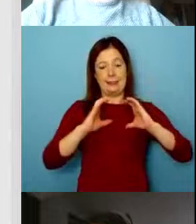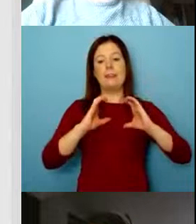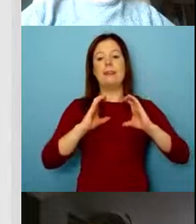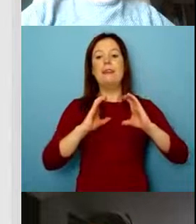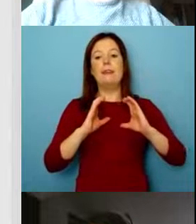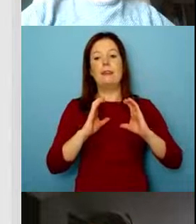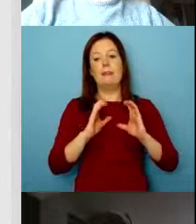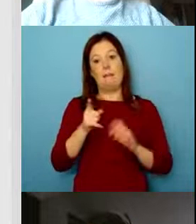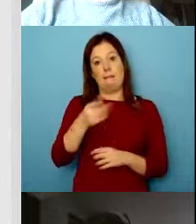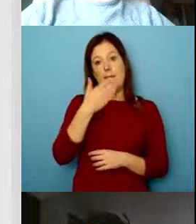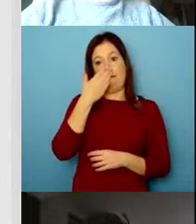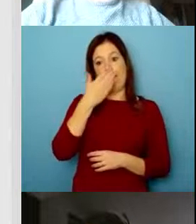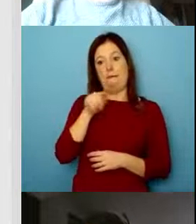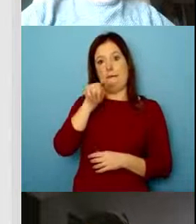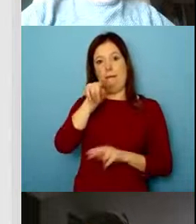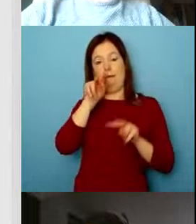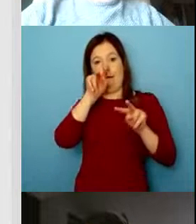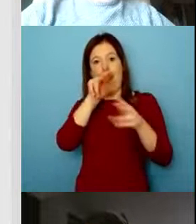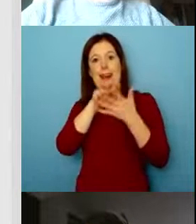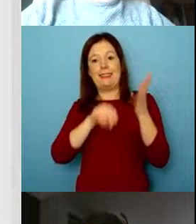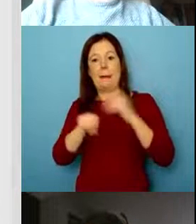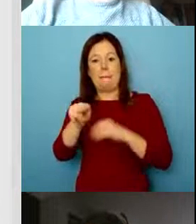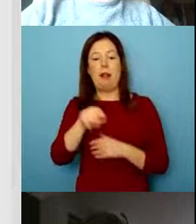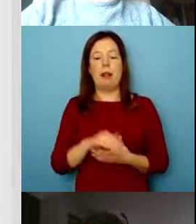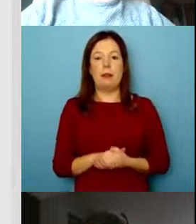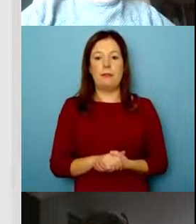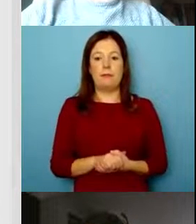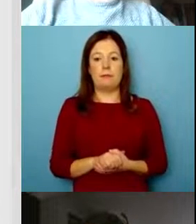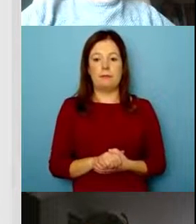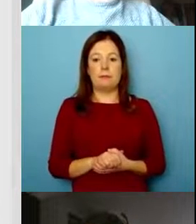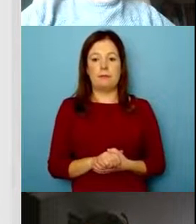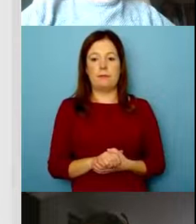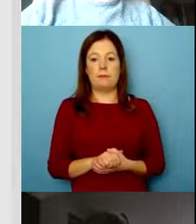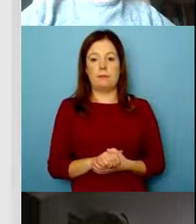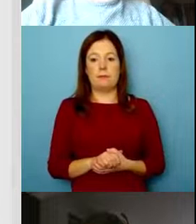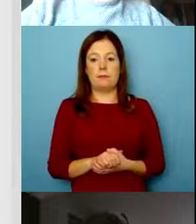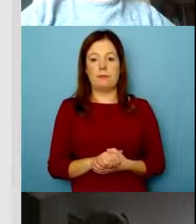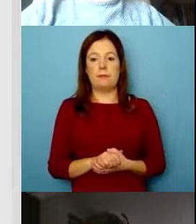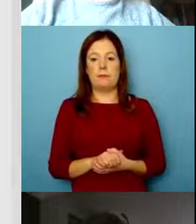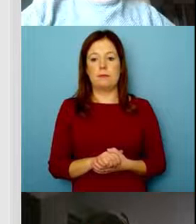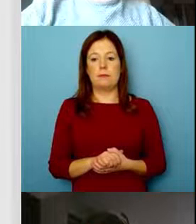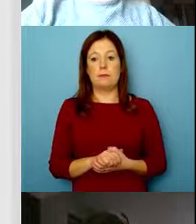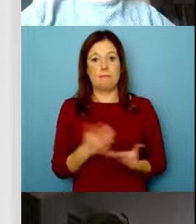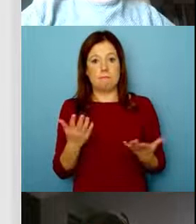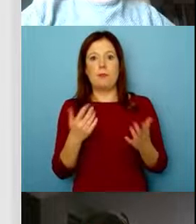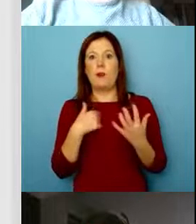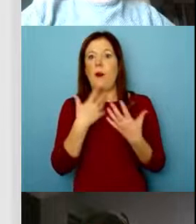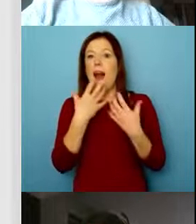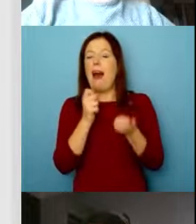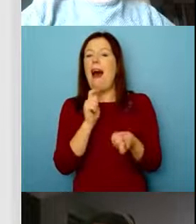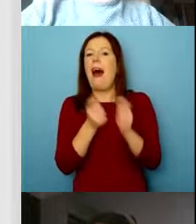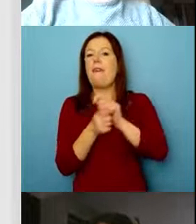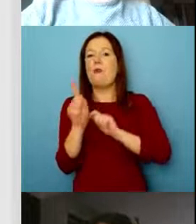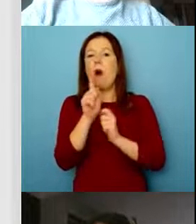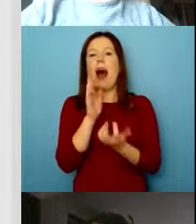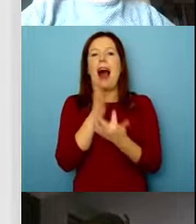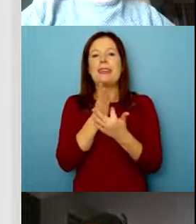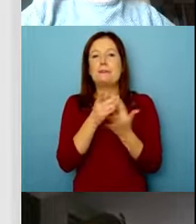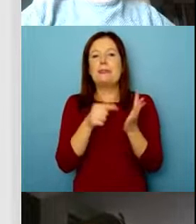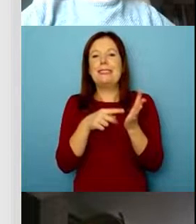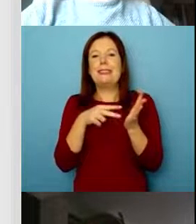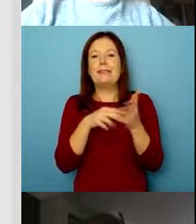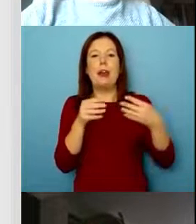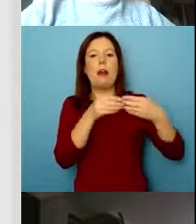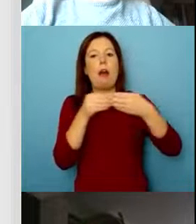appear to them. So our brief very much when we've been designing the Accessible TV Guide, which I'll tell you more about in a second,